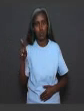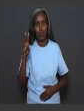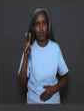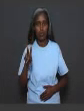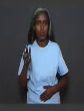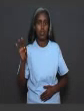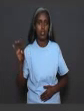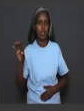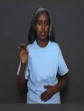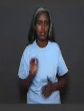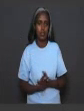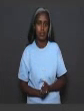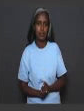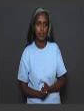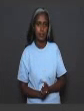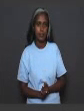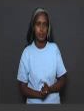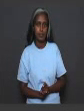root of 29.